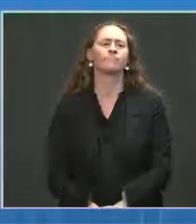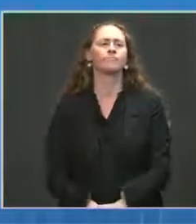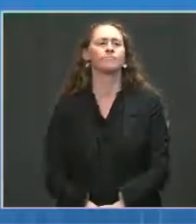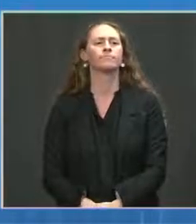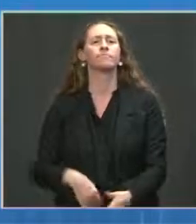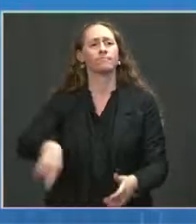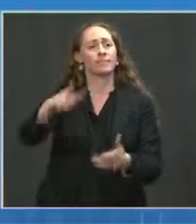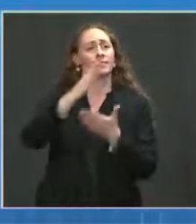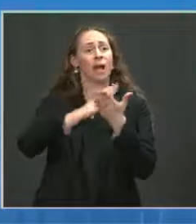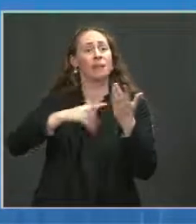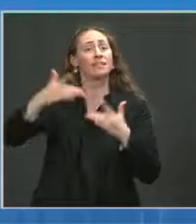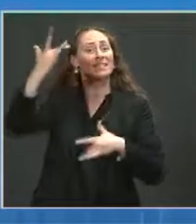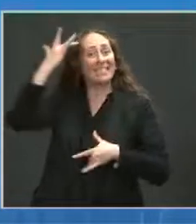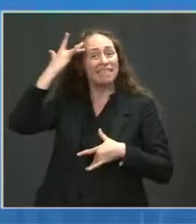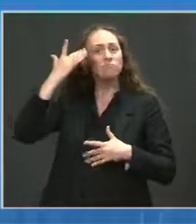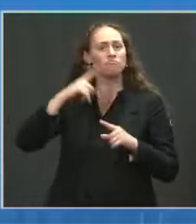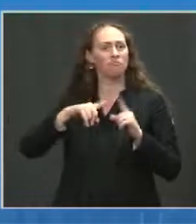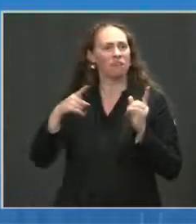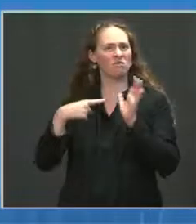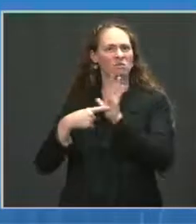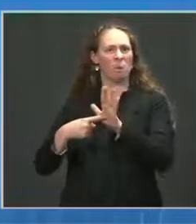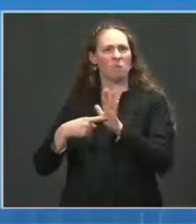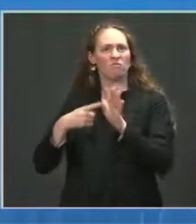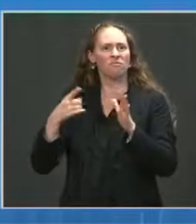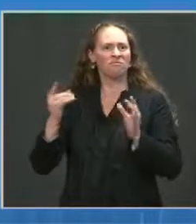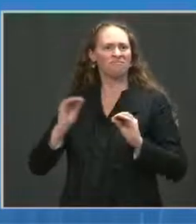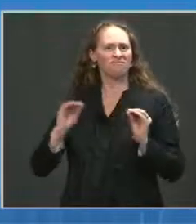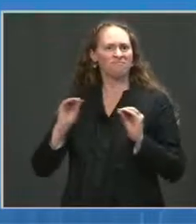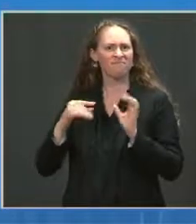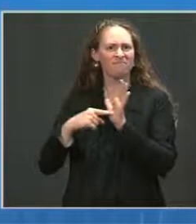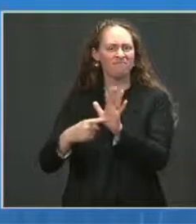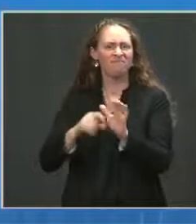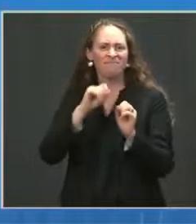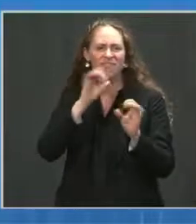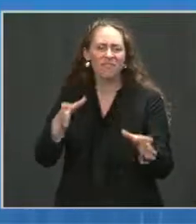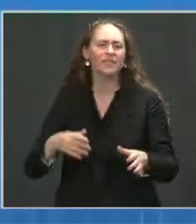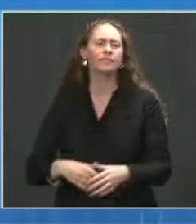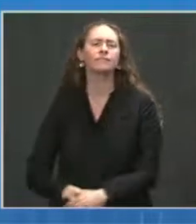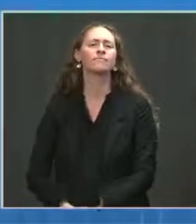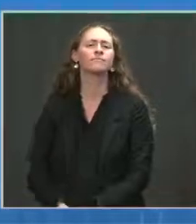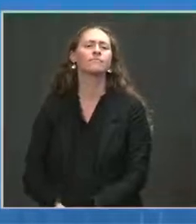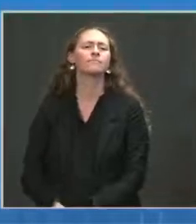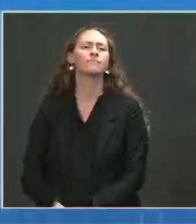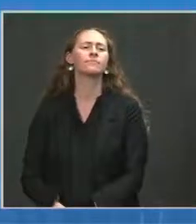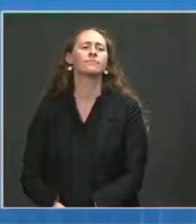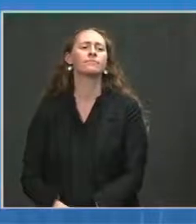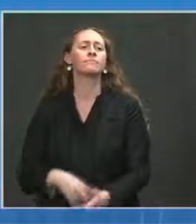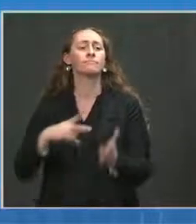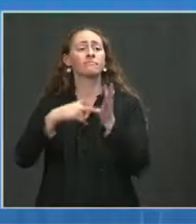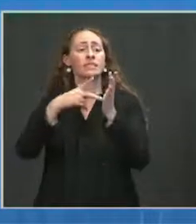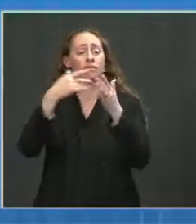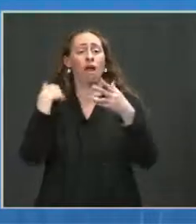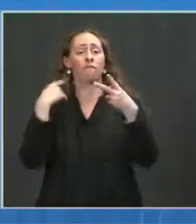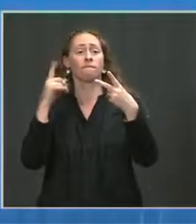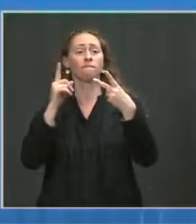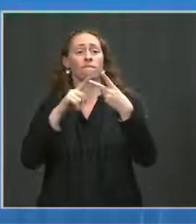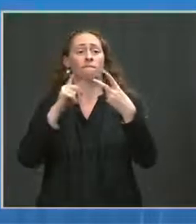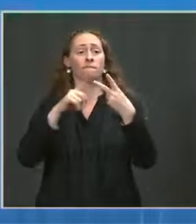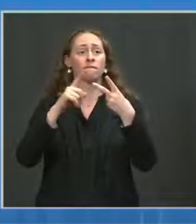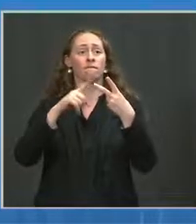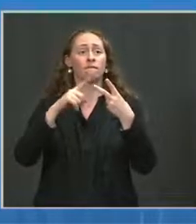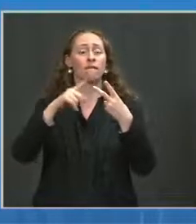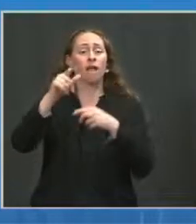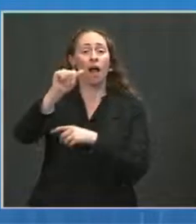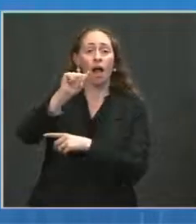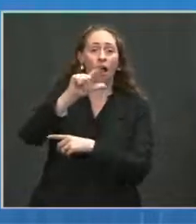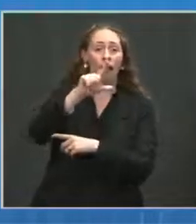Dr. Fauci? Yeah, with regard to the second question, that if you're dealing with the same variant, if you get infected with an alpha variant or